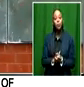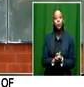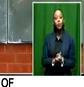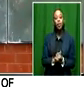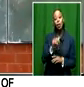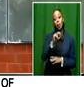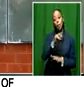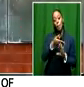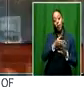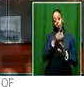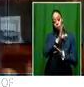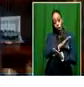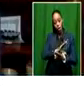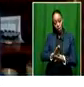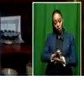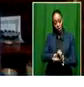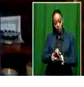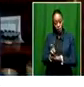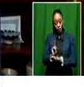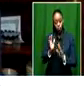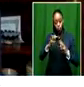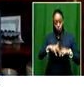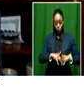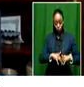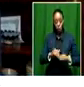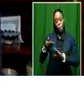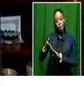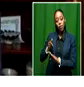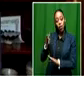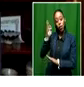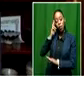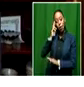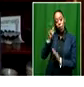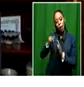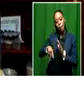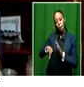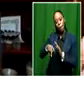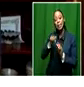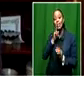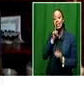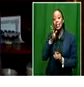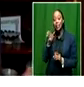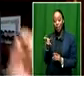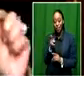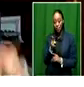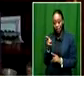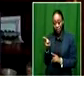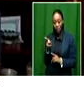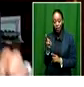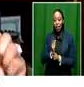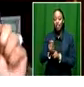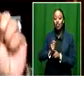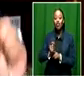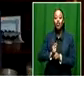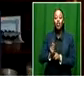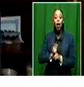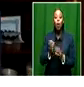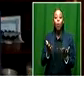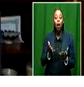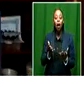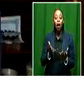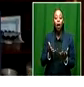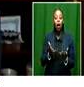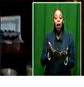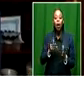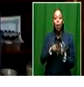before the colleges were closed down previously, primary teachers in general were trained in colleges